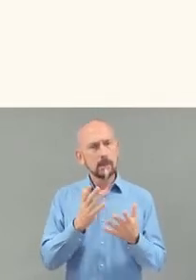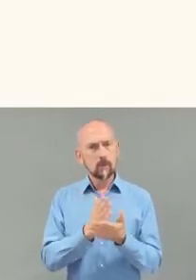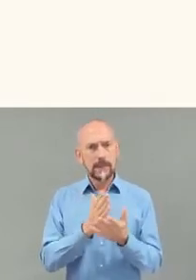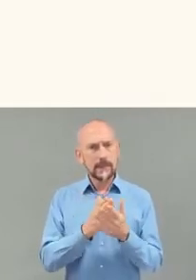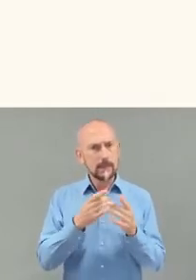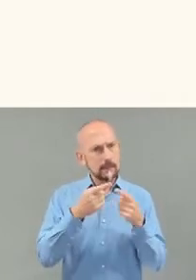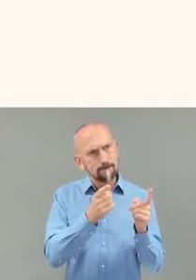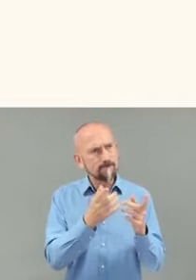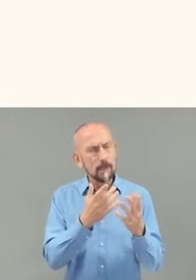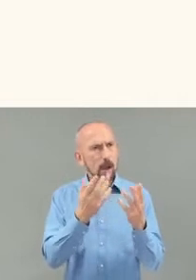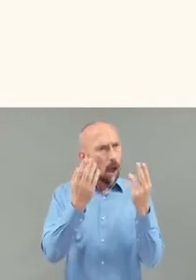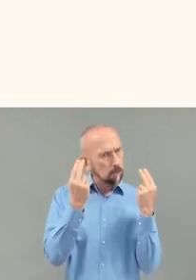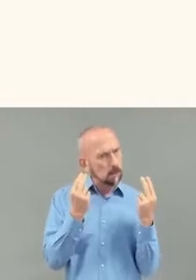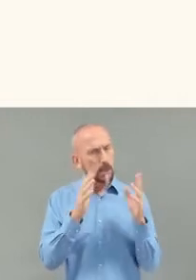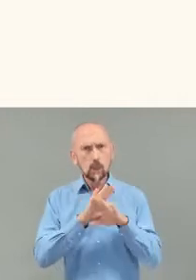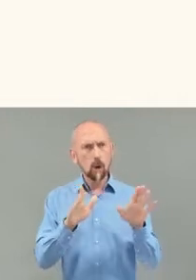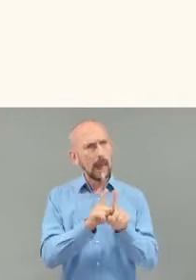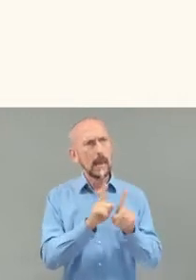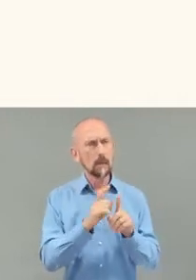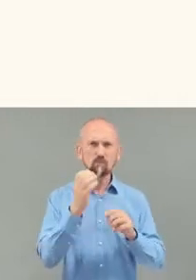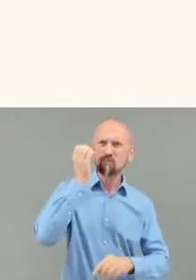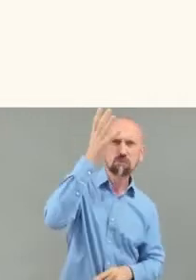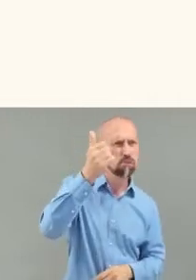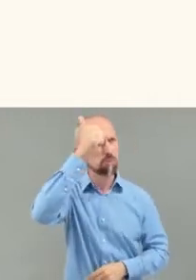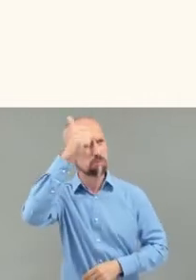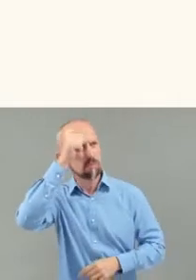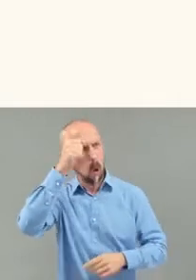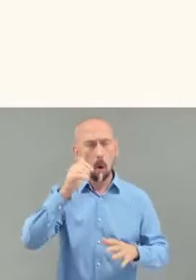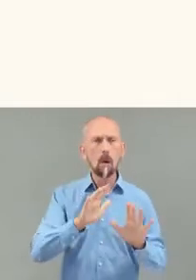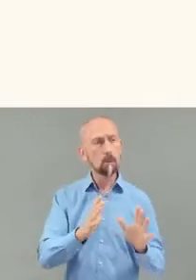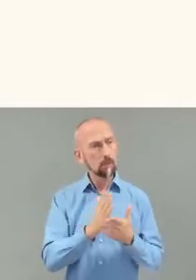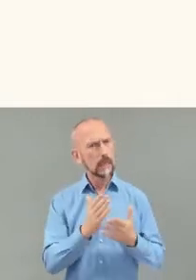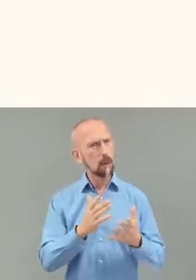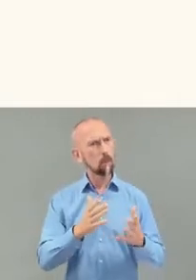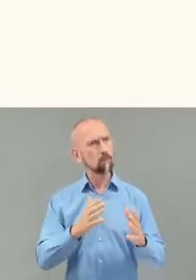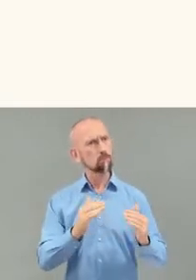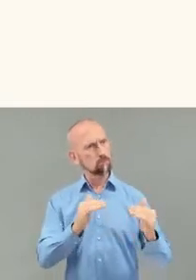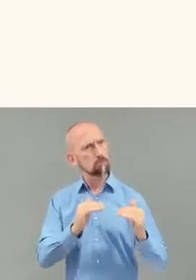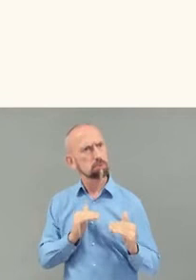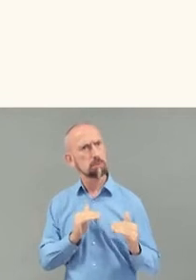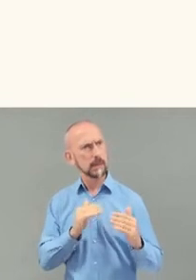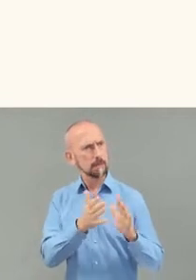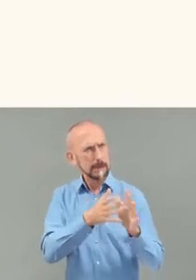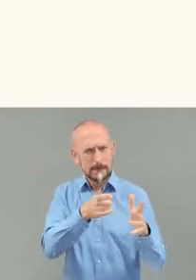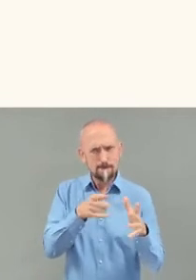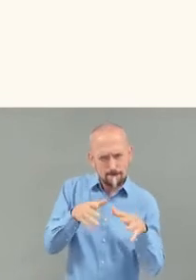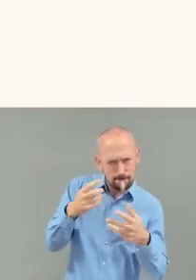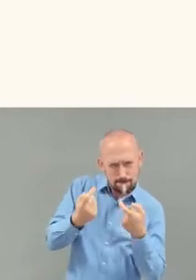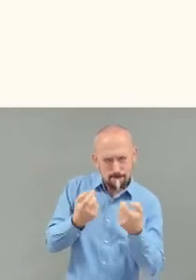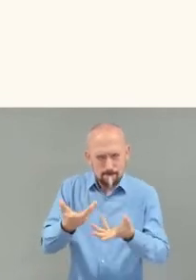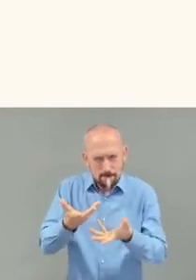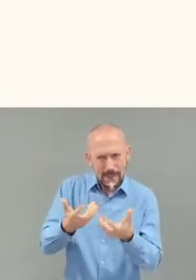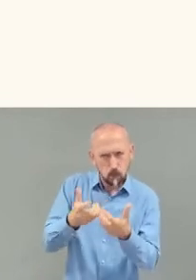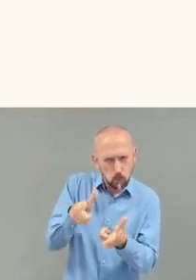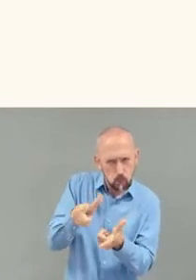expert, as in, oh, I've seen this before, or I've heard this before, but as someone who is getting to know another unique person in